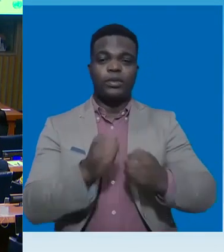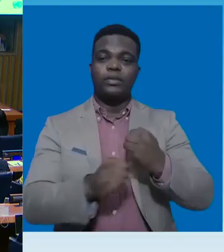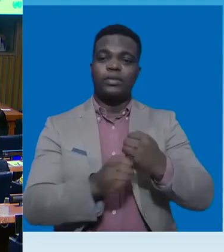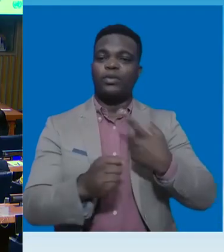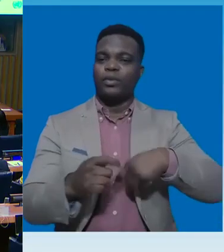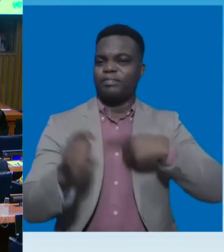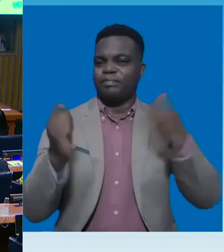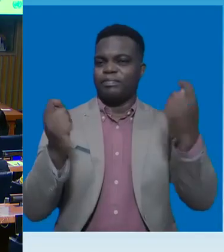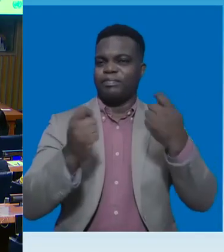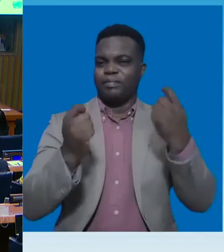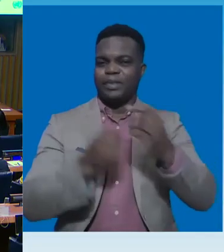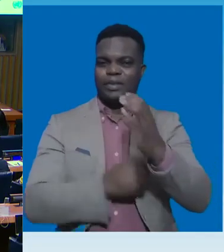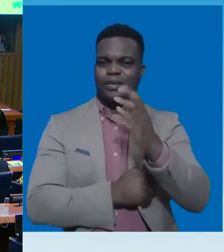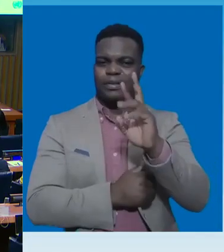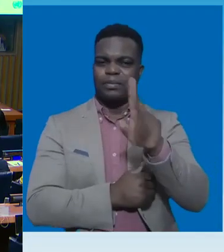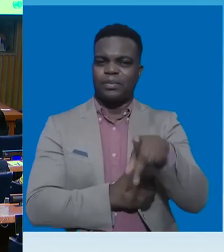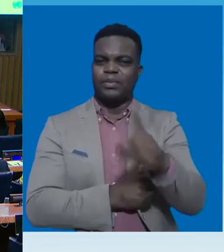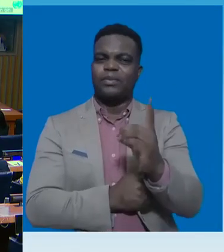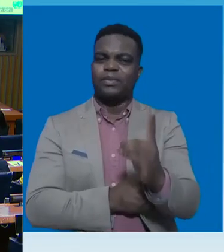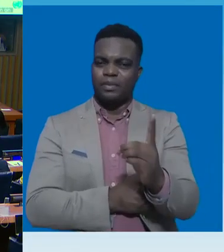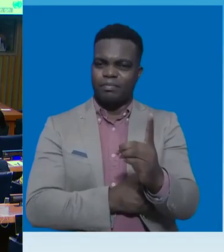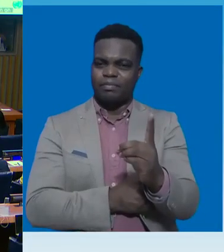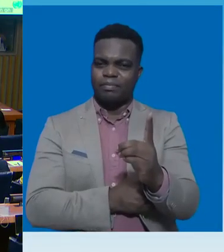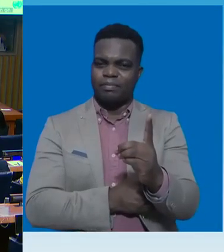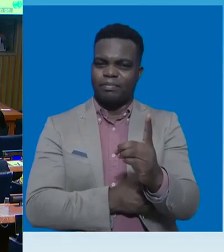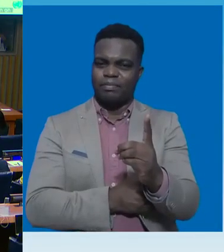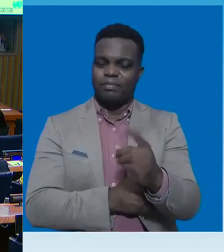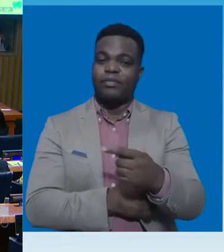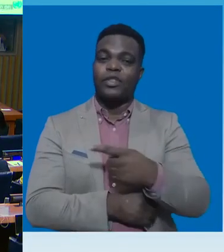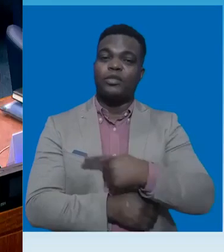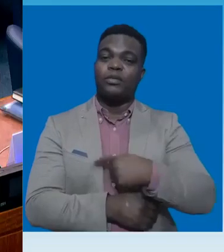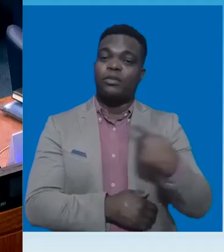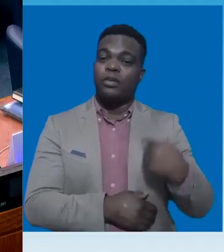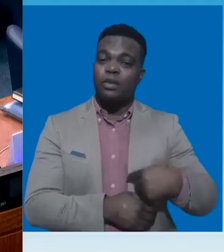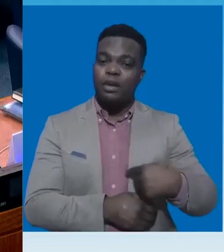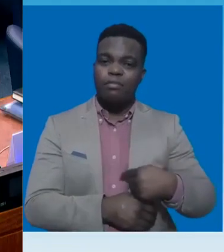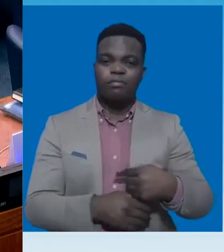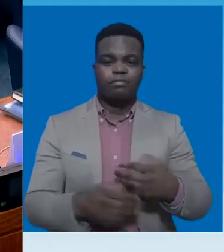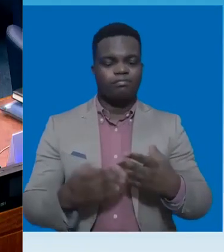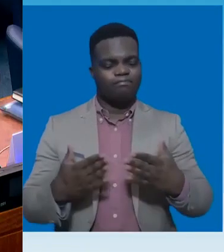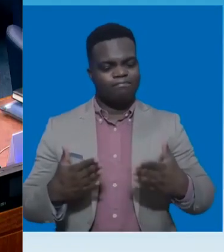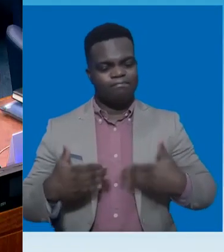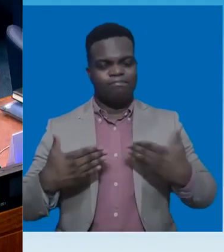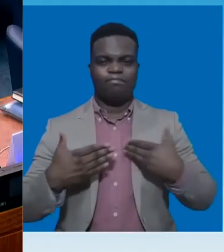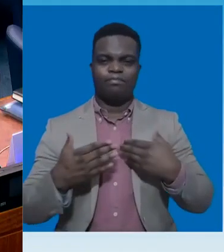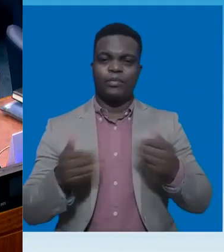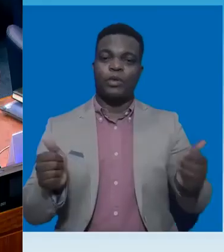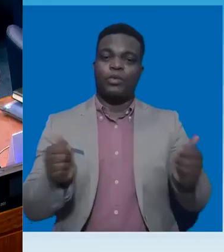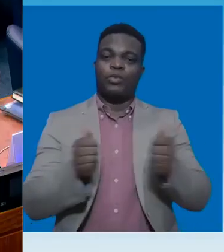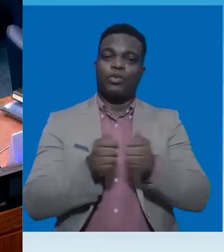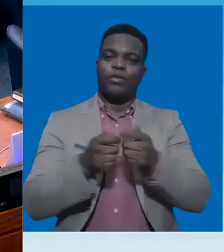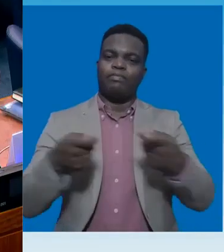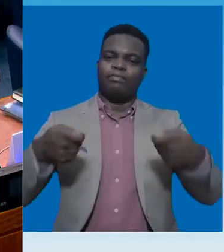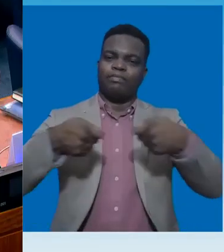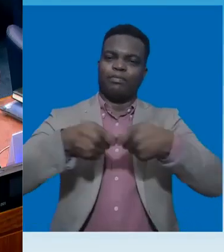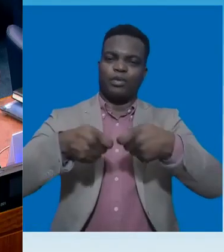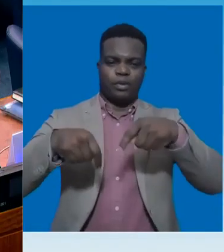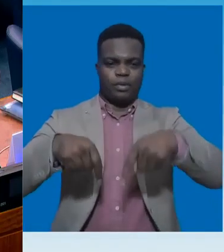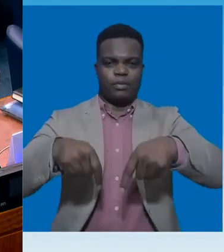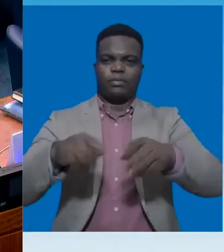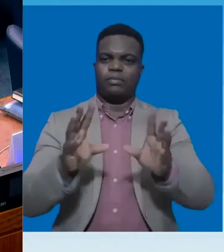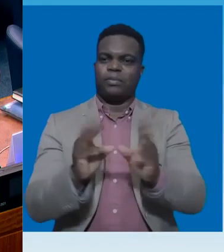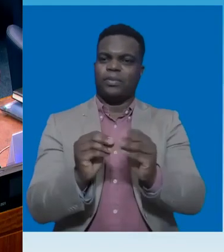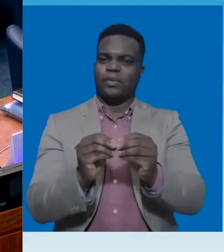is honored to co-sponsor this significant event and witness the launch of UNDIS 2.0. I'd like